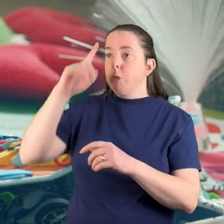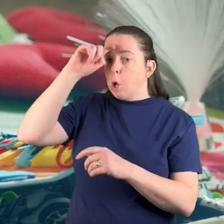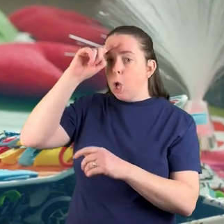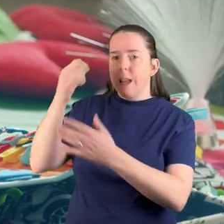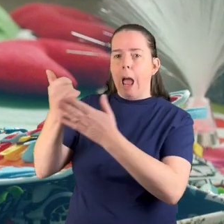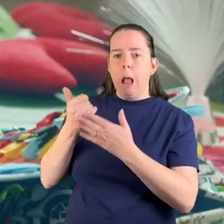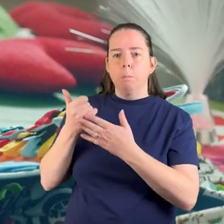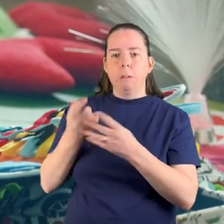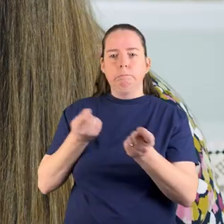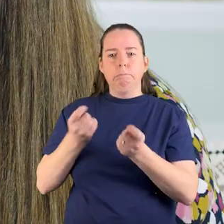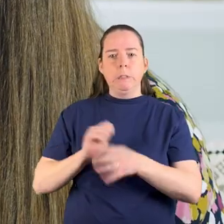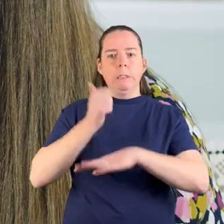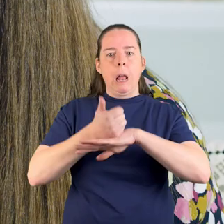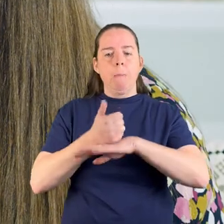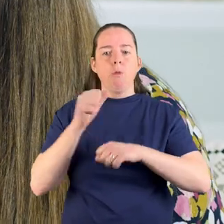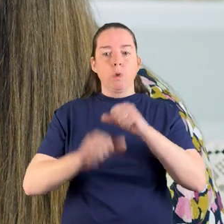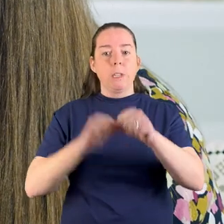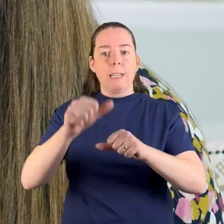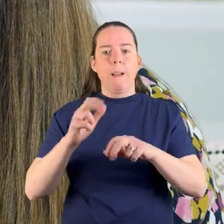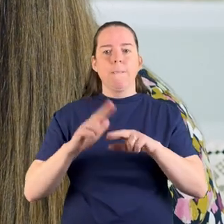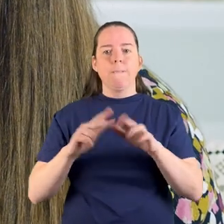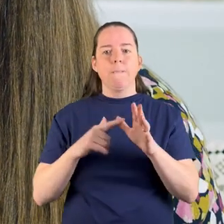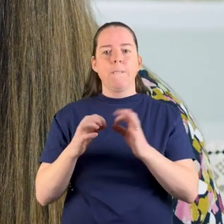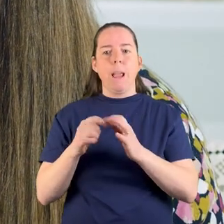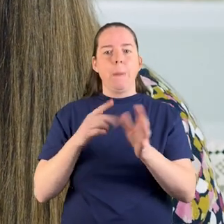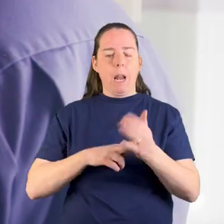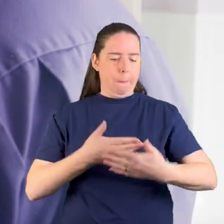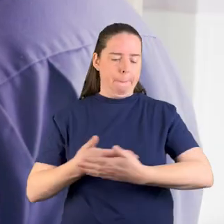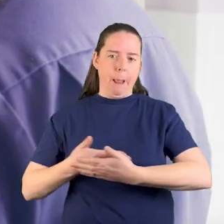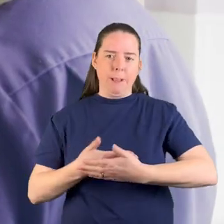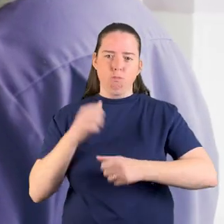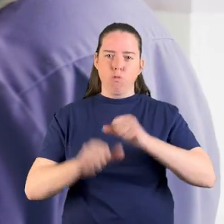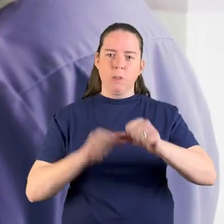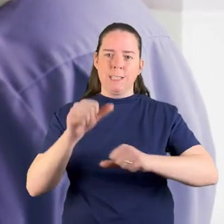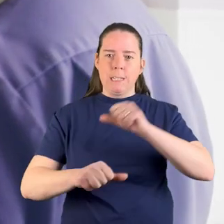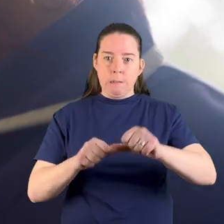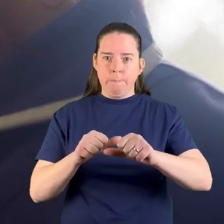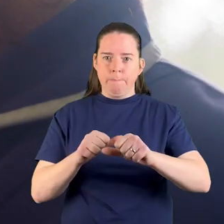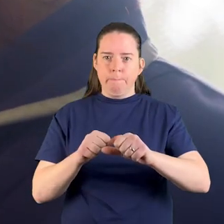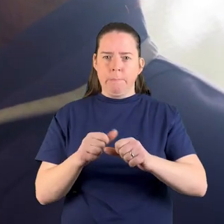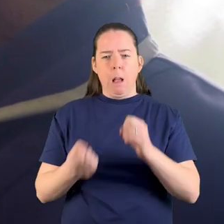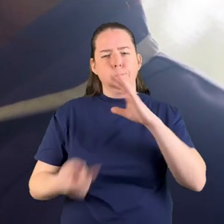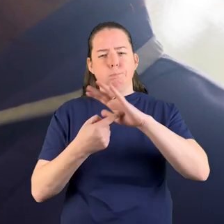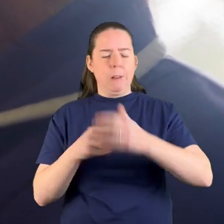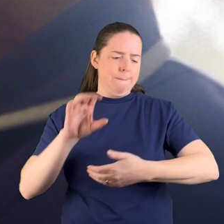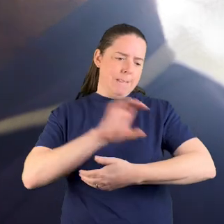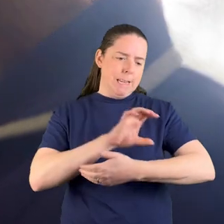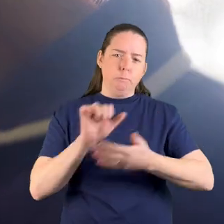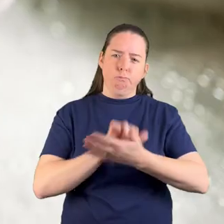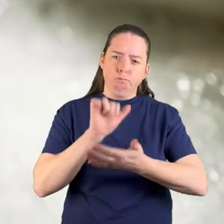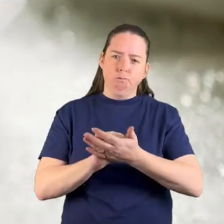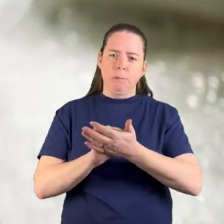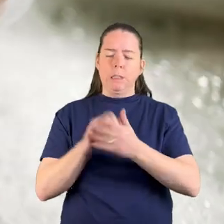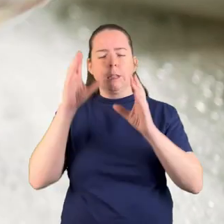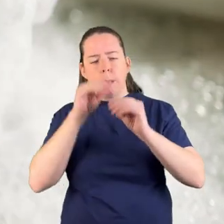helped facilitate a sort of routine for Fabian. It was important to get feeding correct, sleep